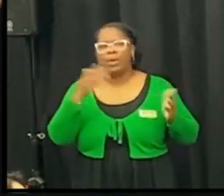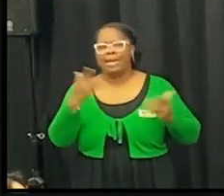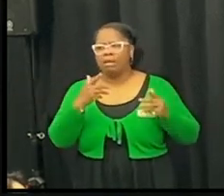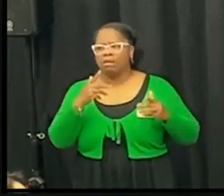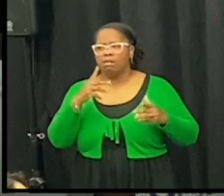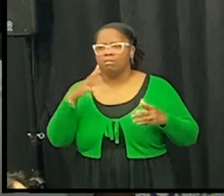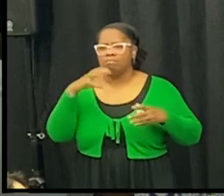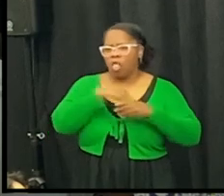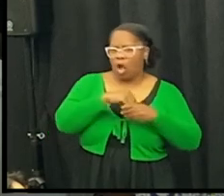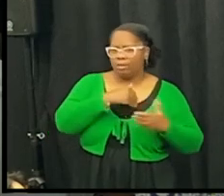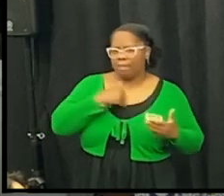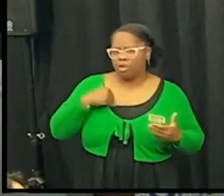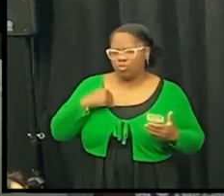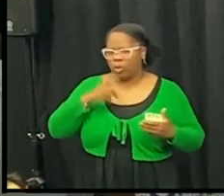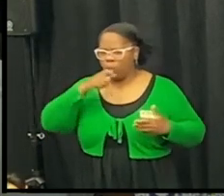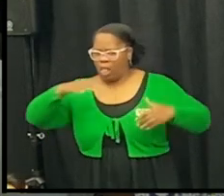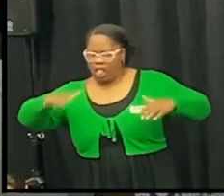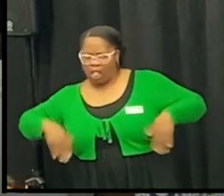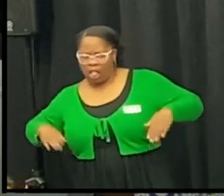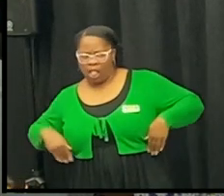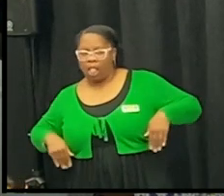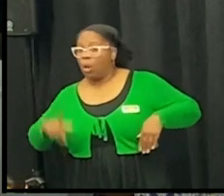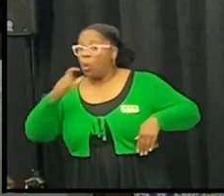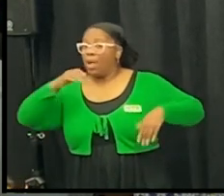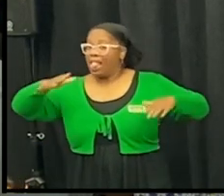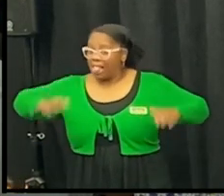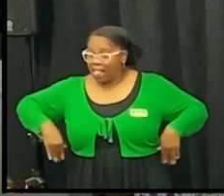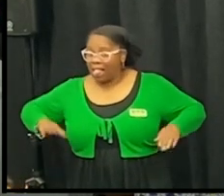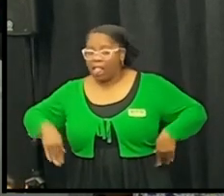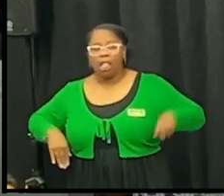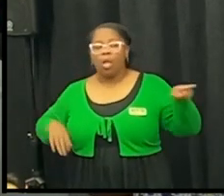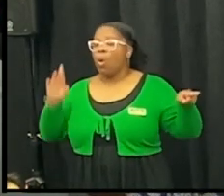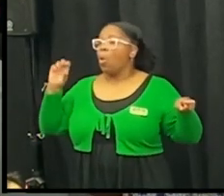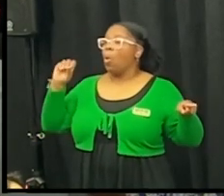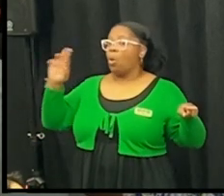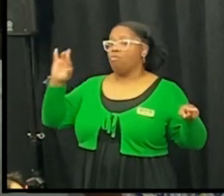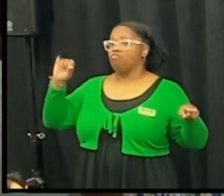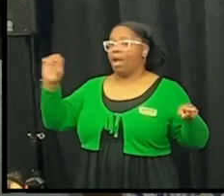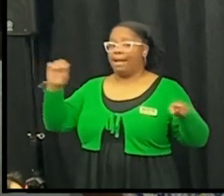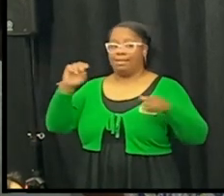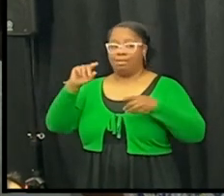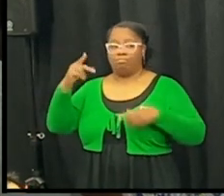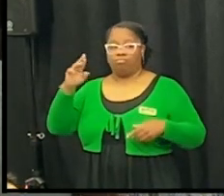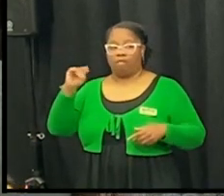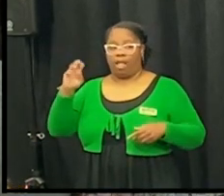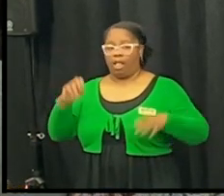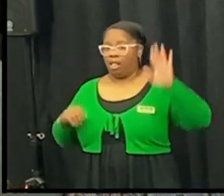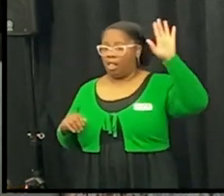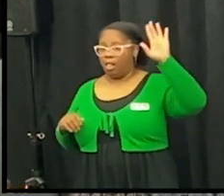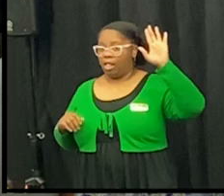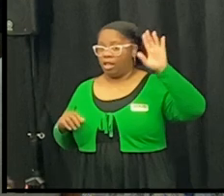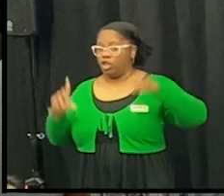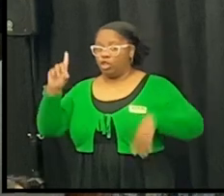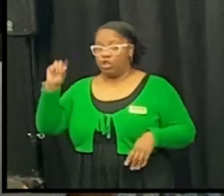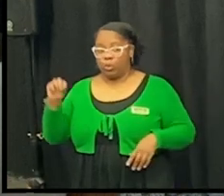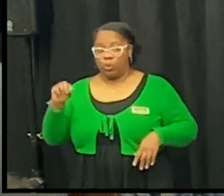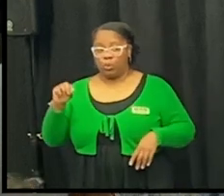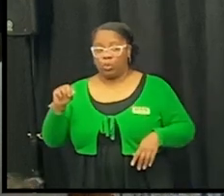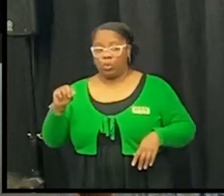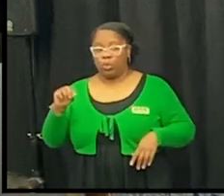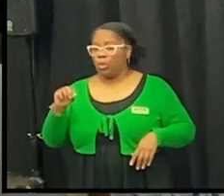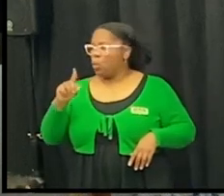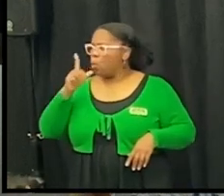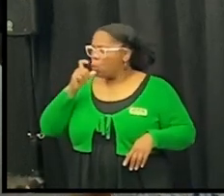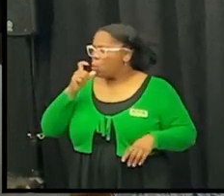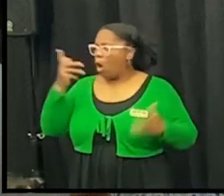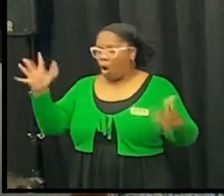to Maestra and who does not? Let's see. Who does not? Or a Rise profile. Okay, you do. Let's do the who does. Who does? Who